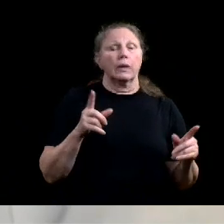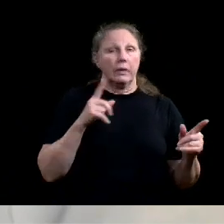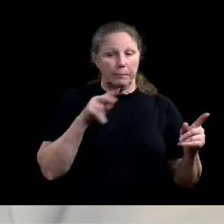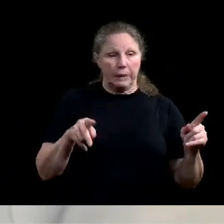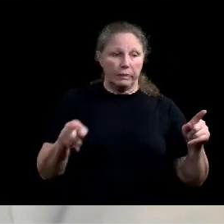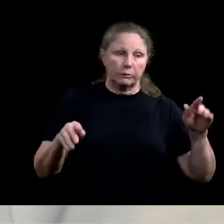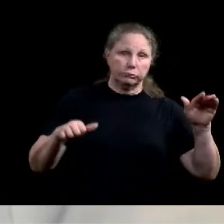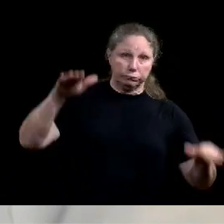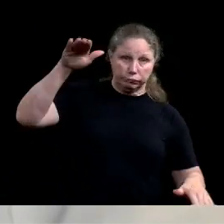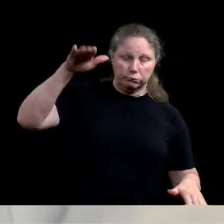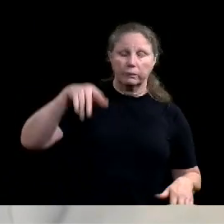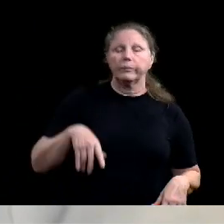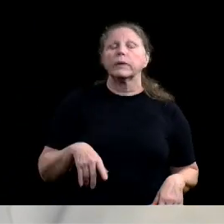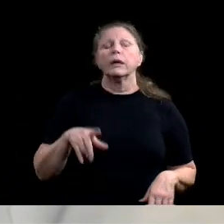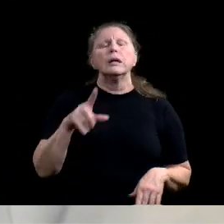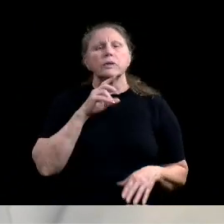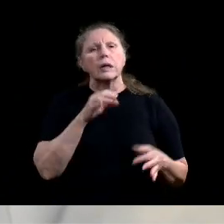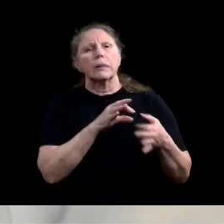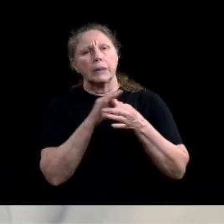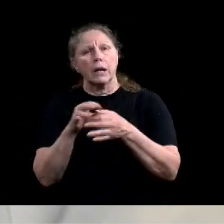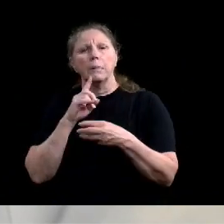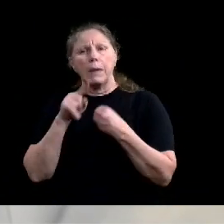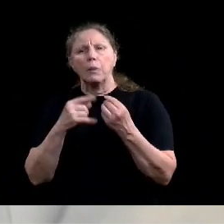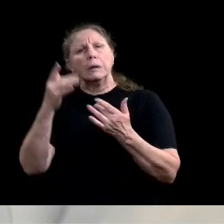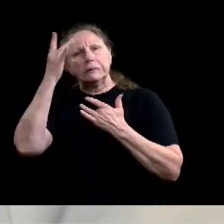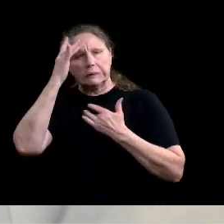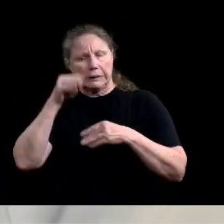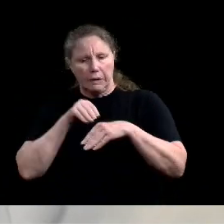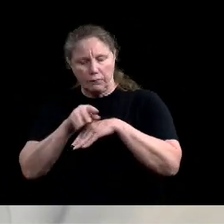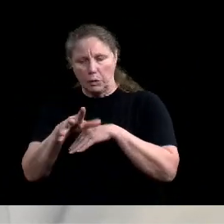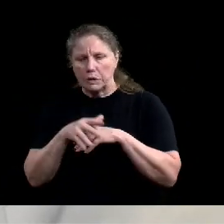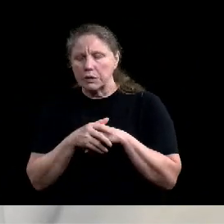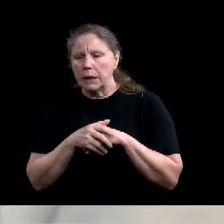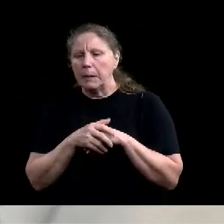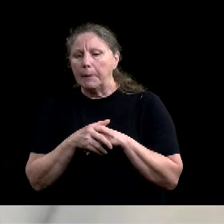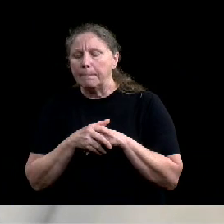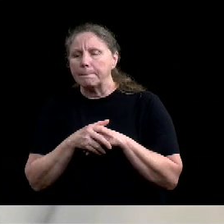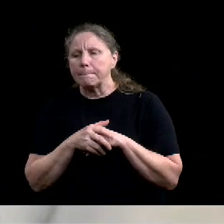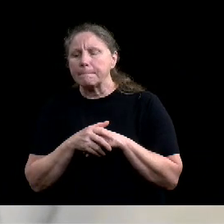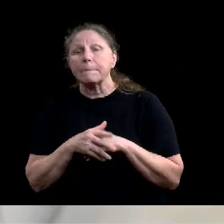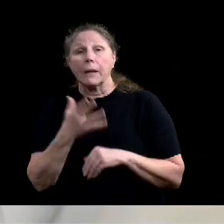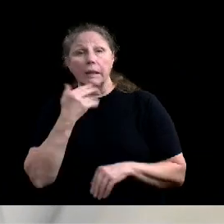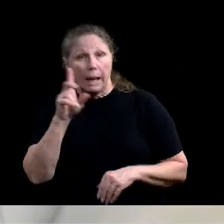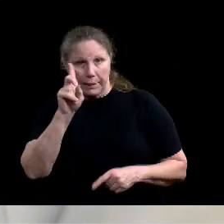So that's diabetes, hypertension,